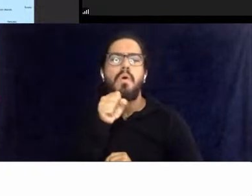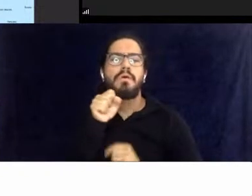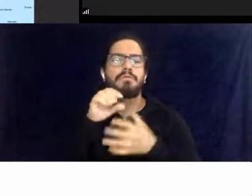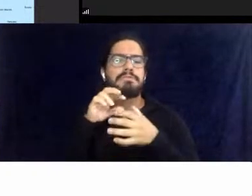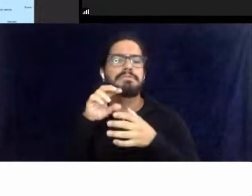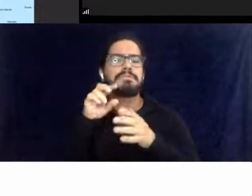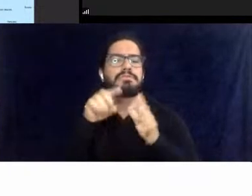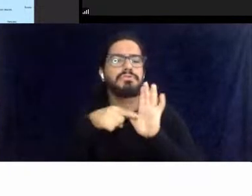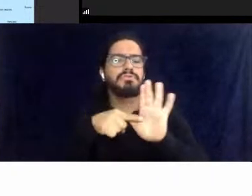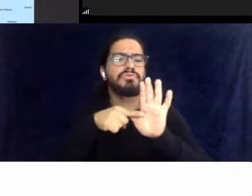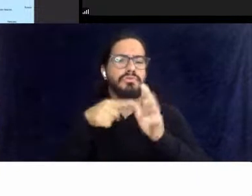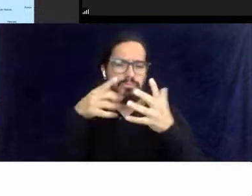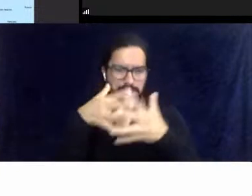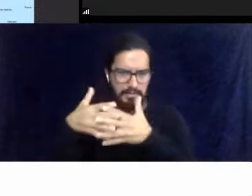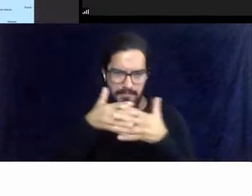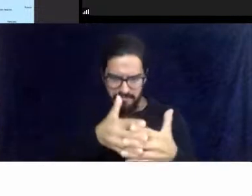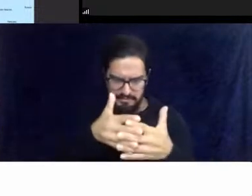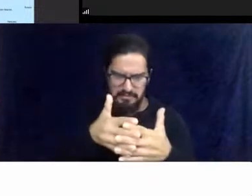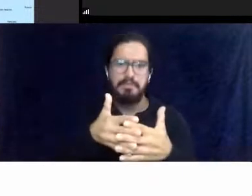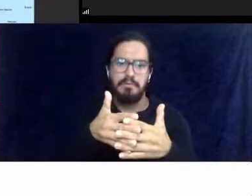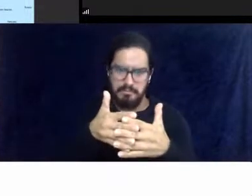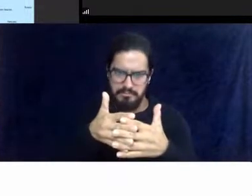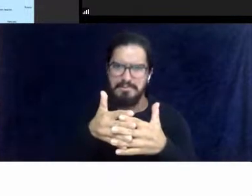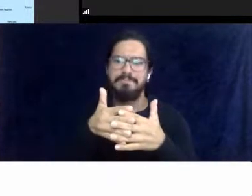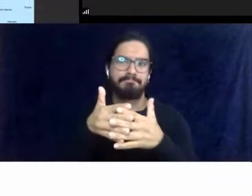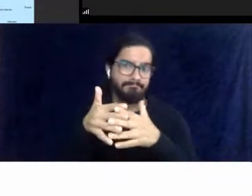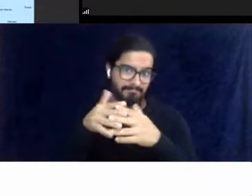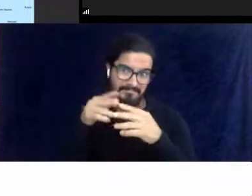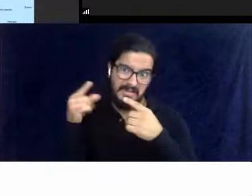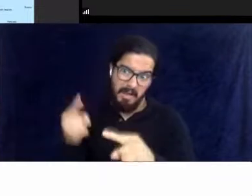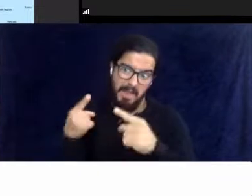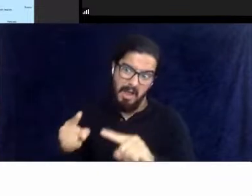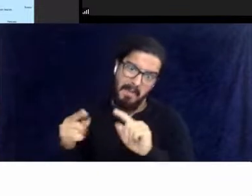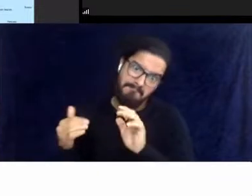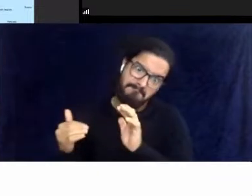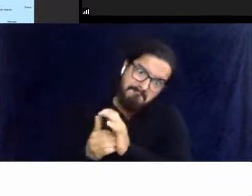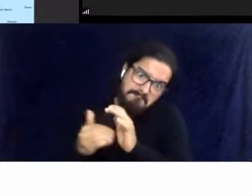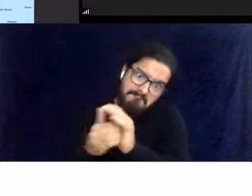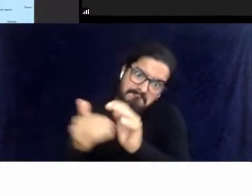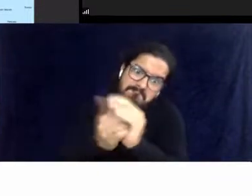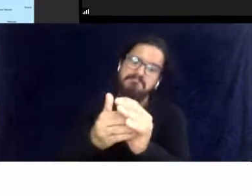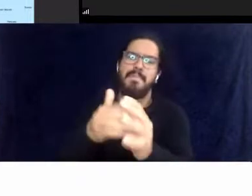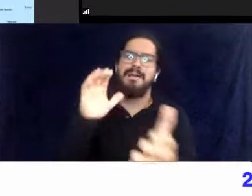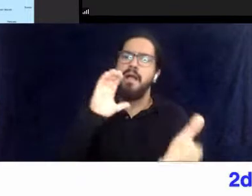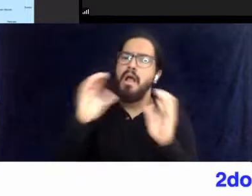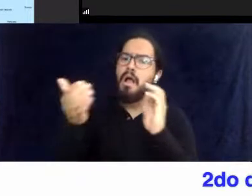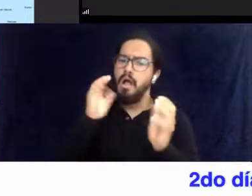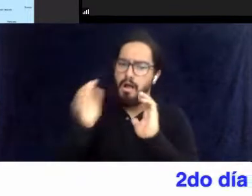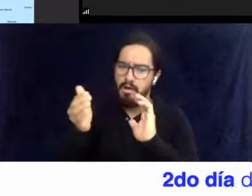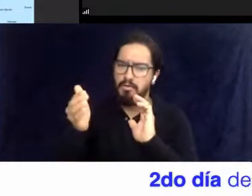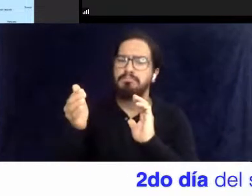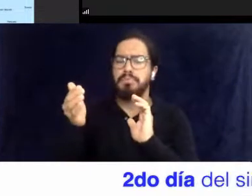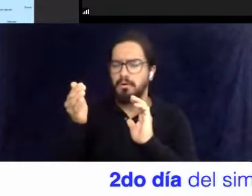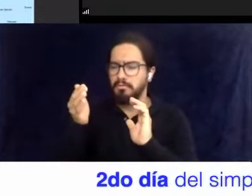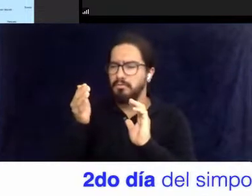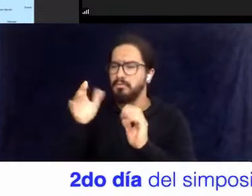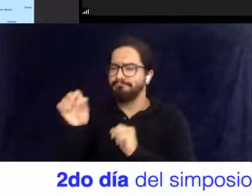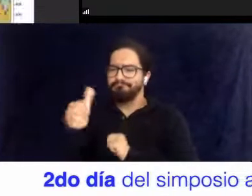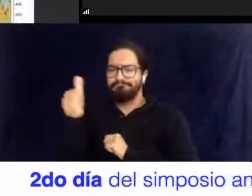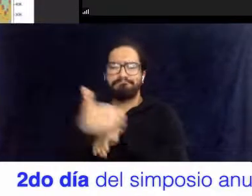would indicate that it is community transmission, more intense than the clusters or the sporadic cases. Next.